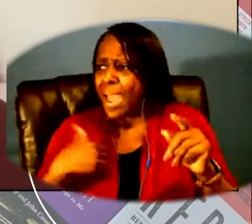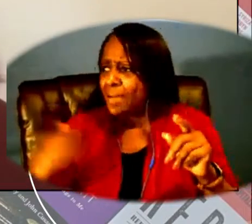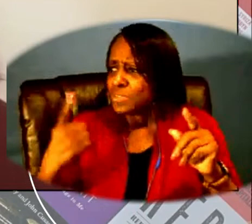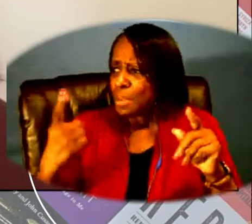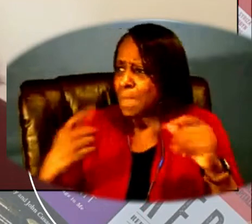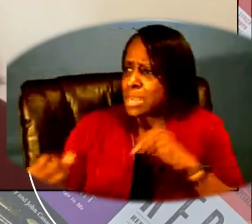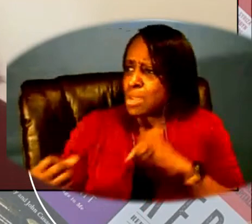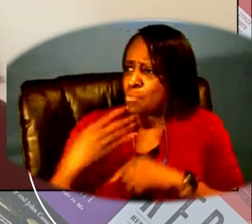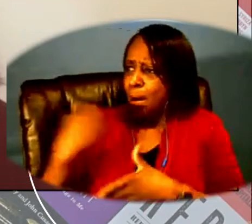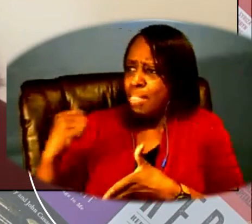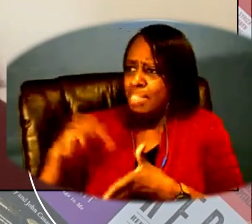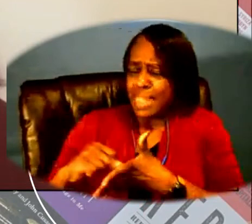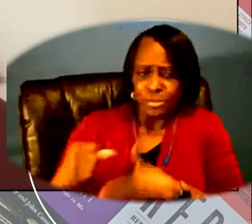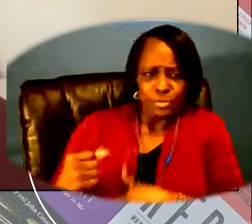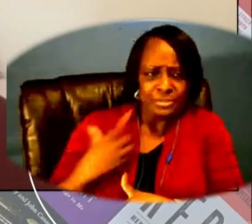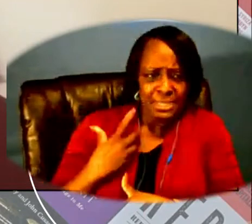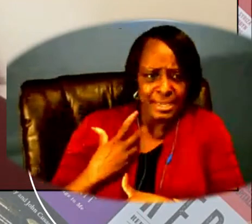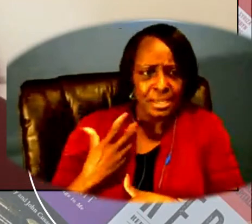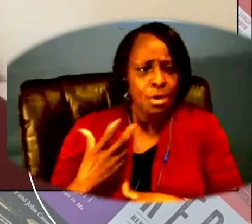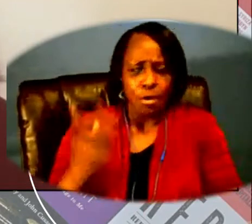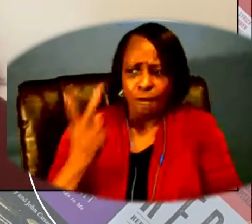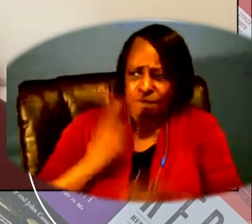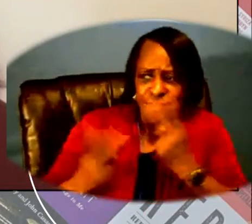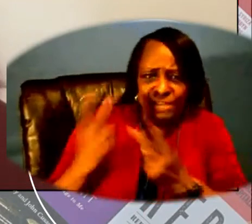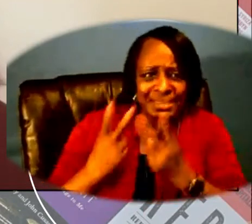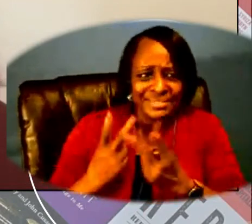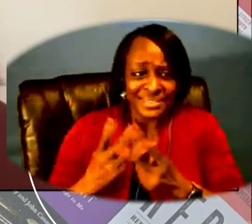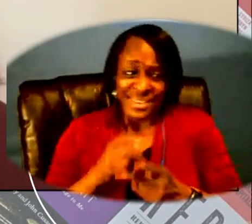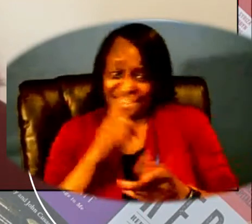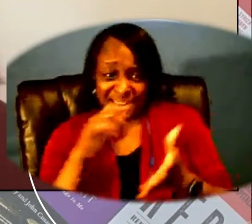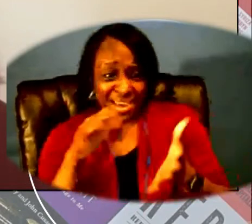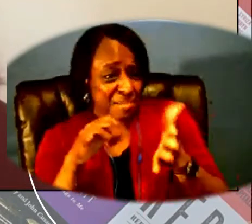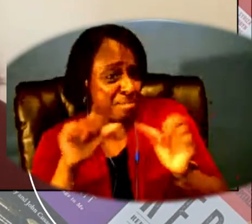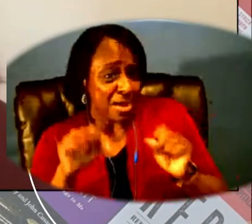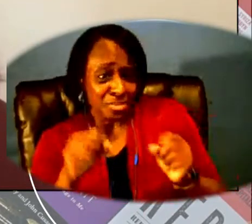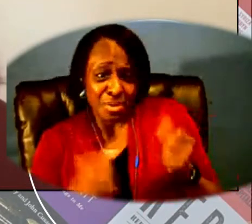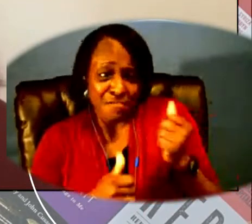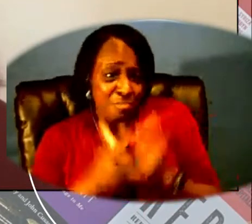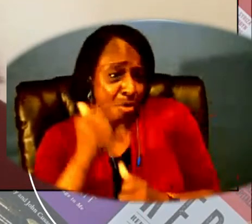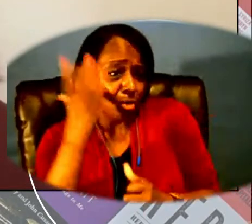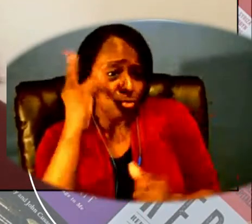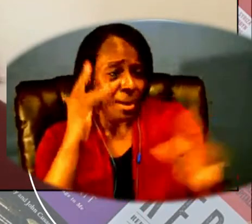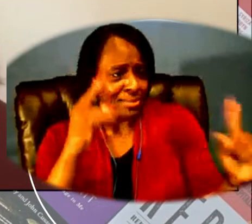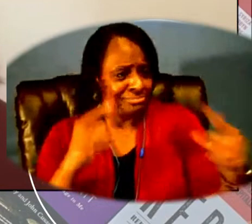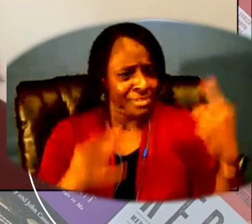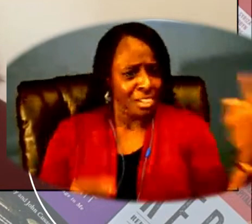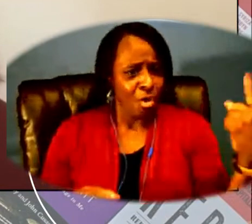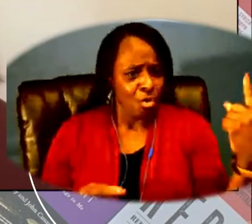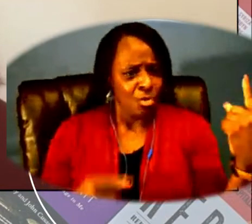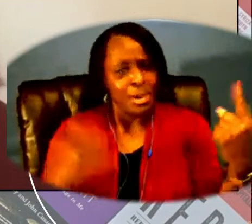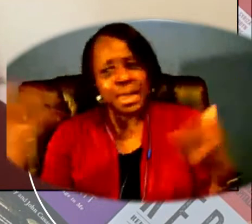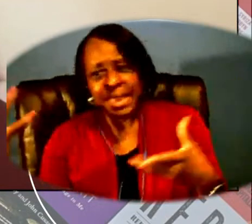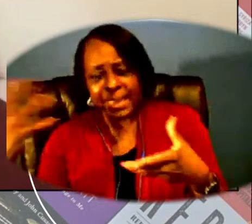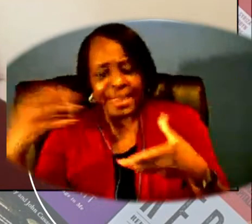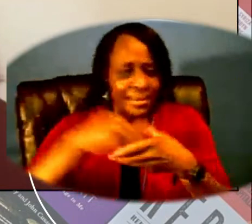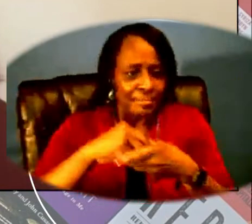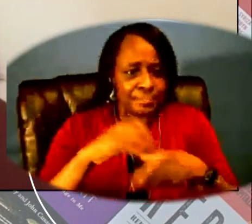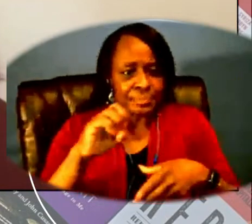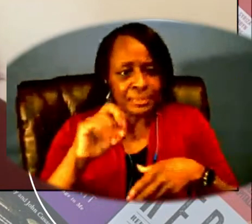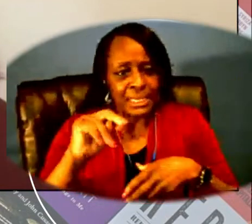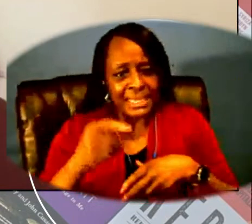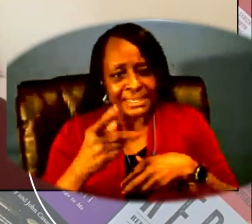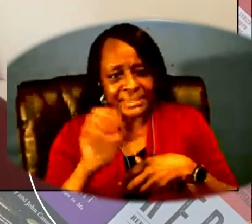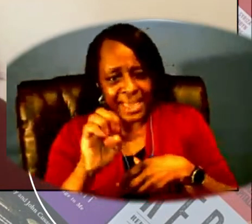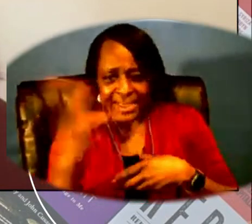because it's just not possible for most, especially where they're isolated at. So engage. There's so many ways you can